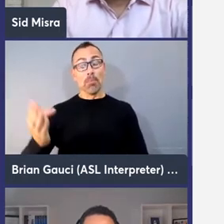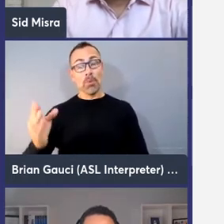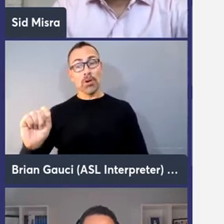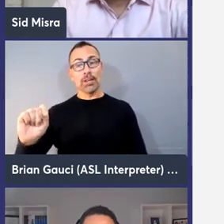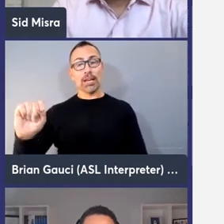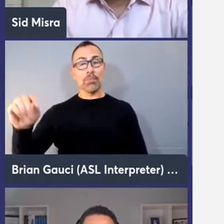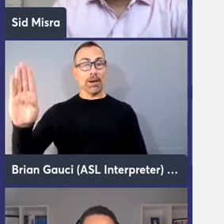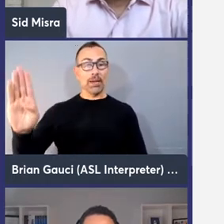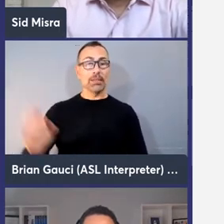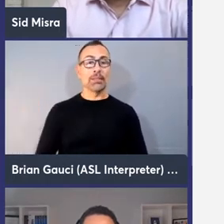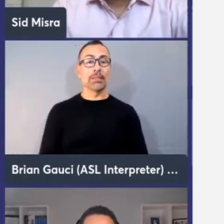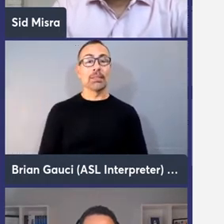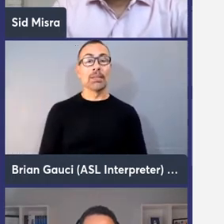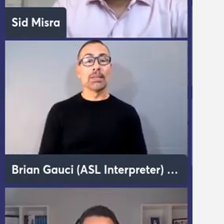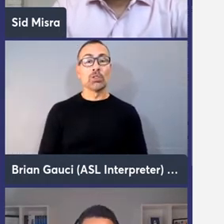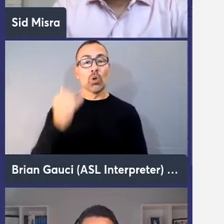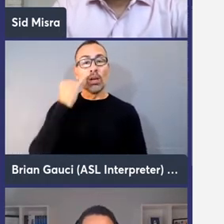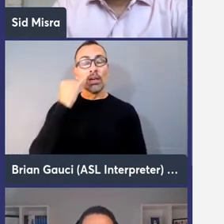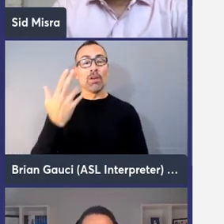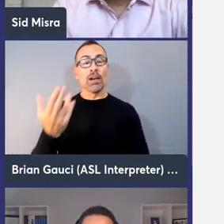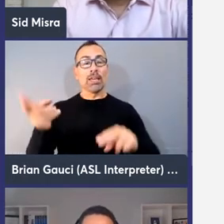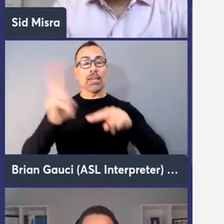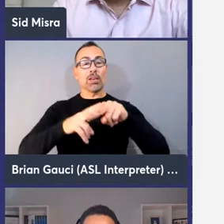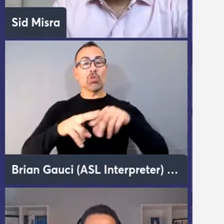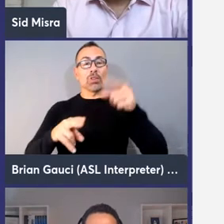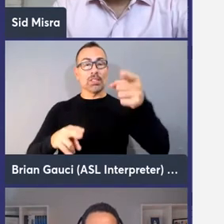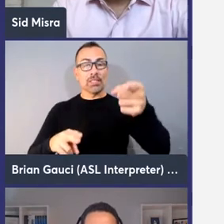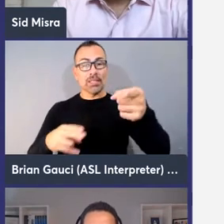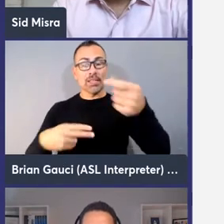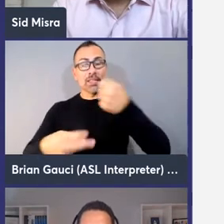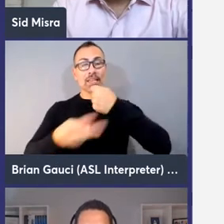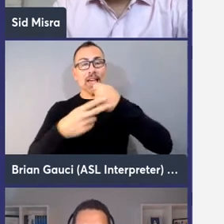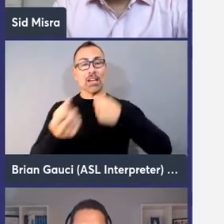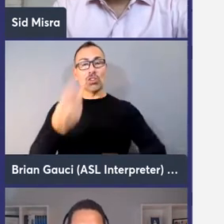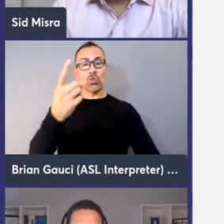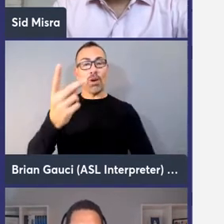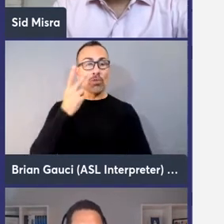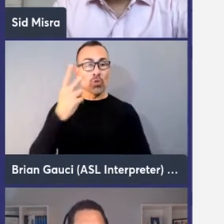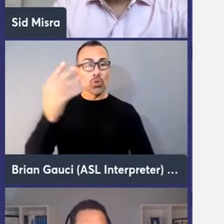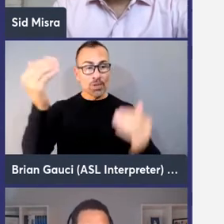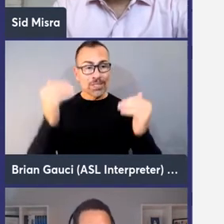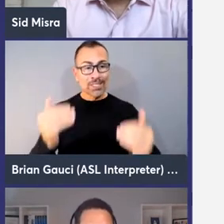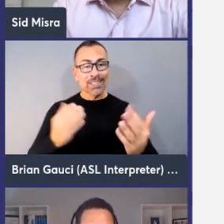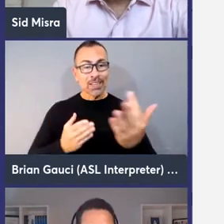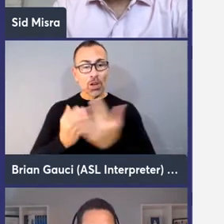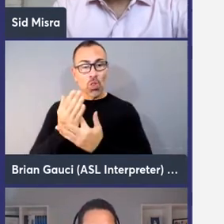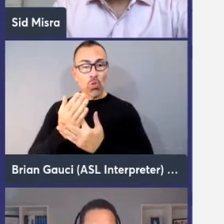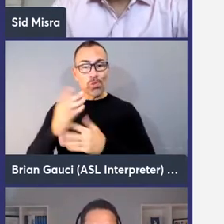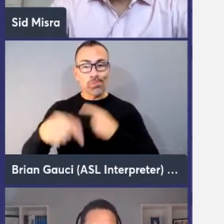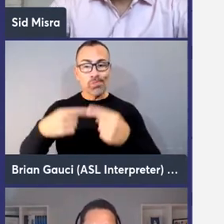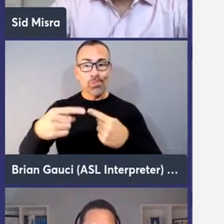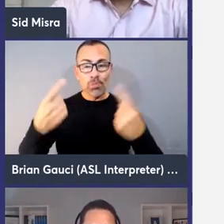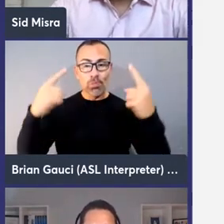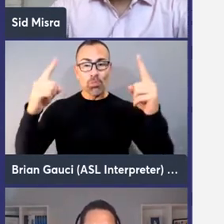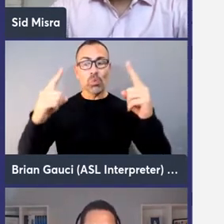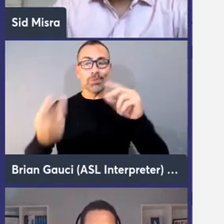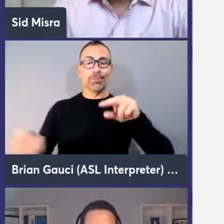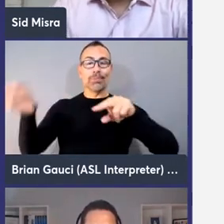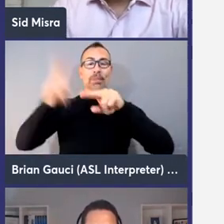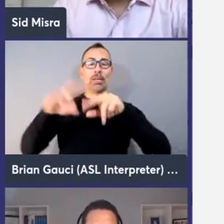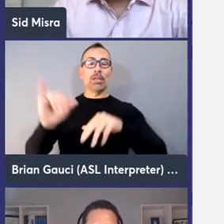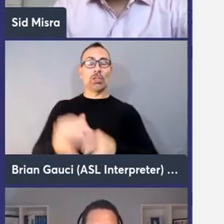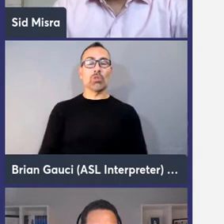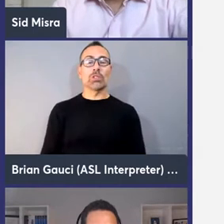terabytes, you see the throughput went up. There's a question in the chat saying compressing the cache, or I guess the question is